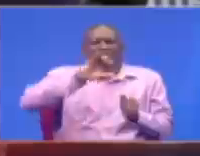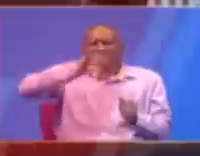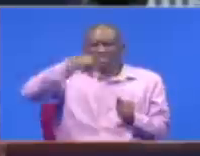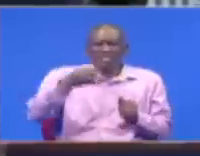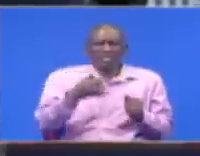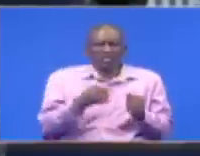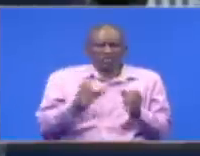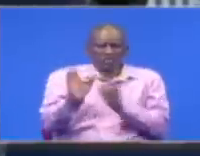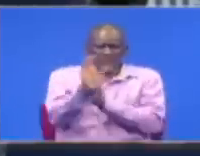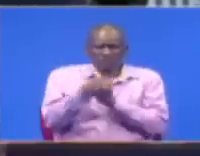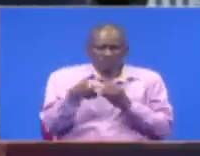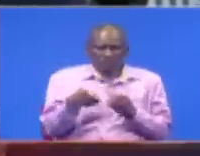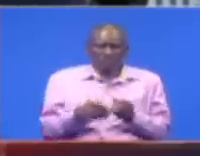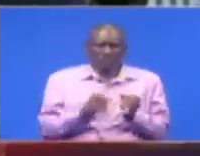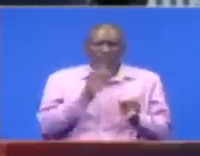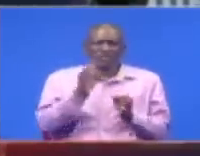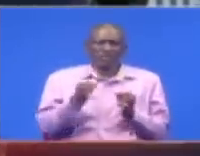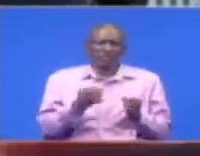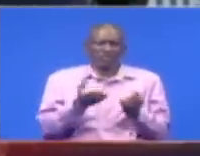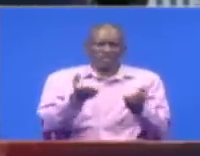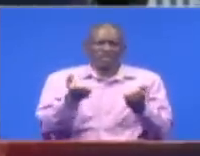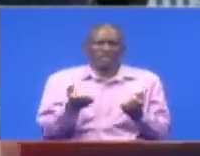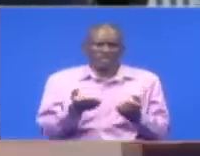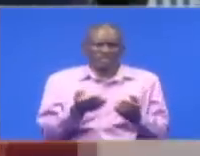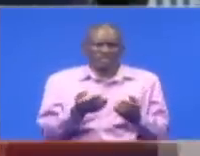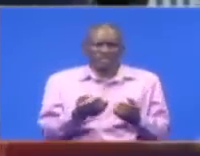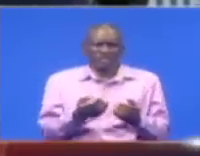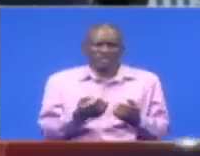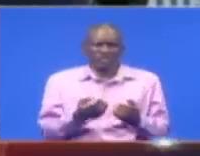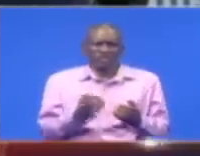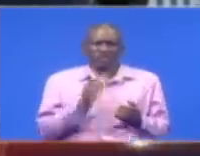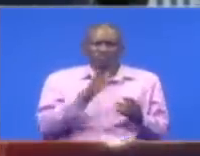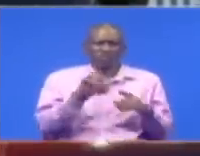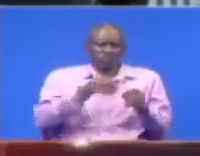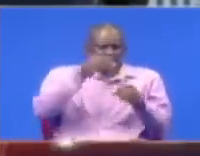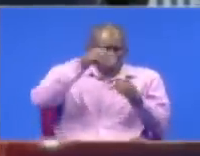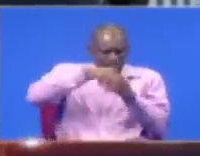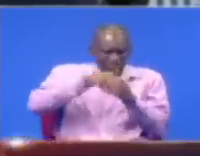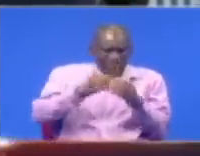of Kenya ought to come from inside